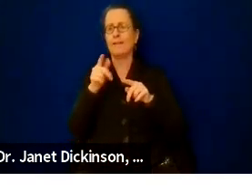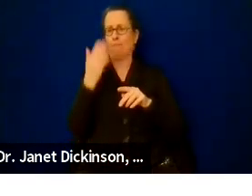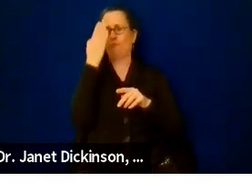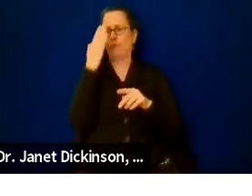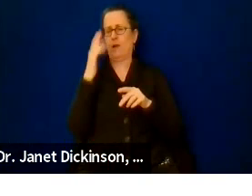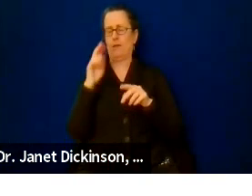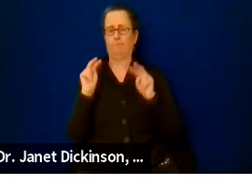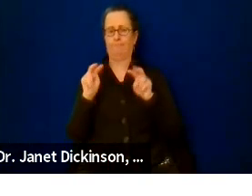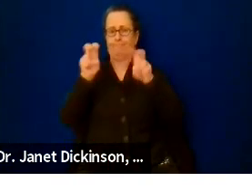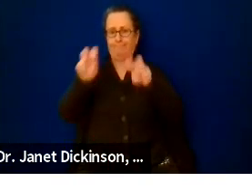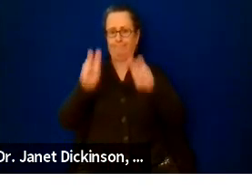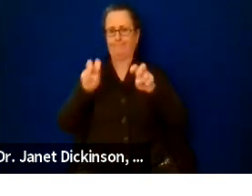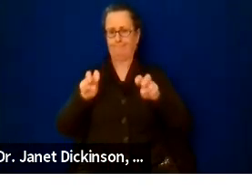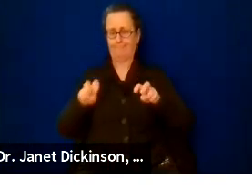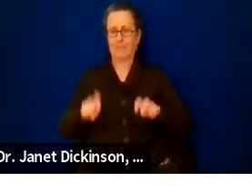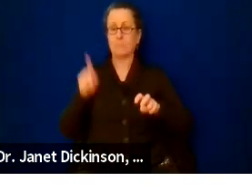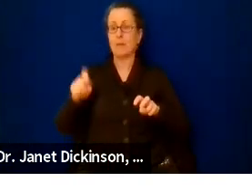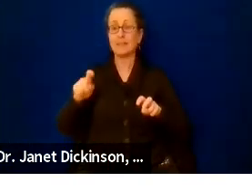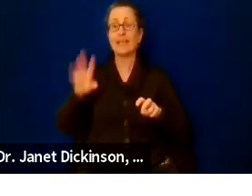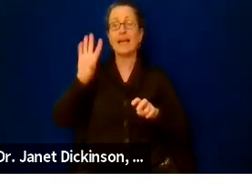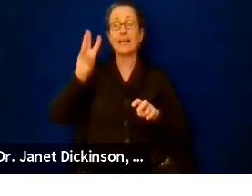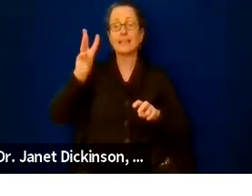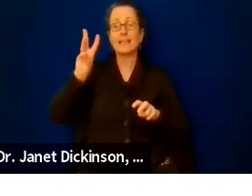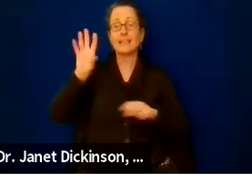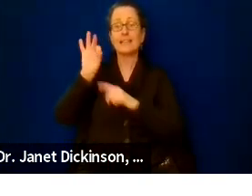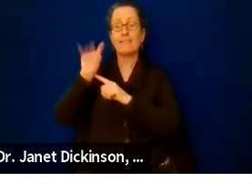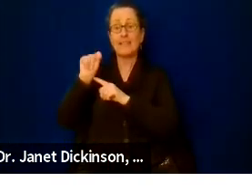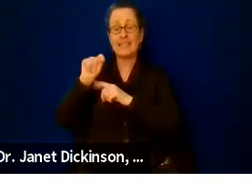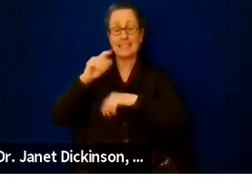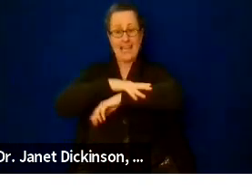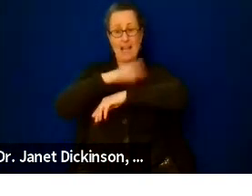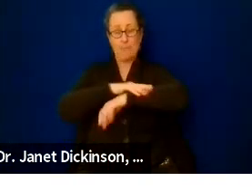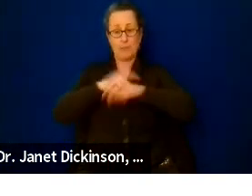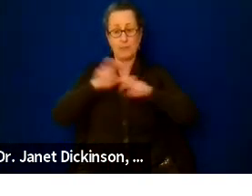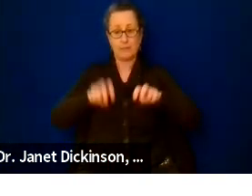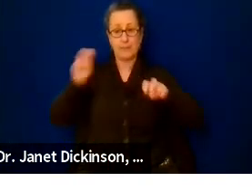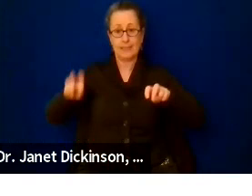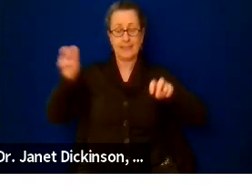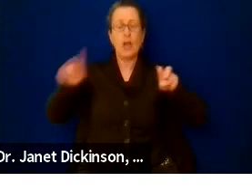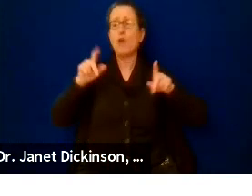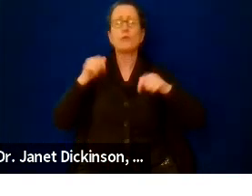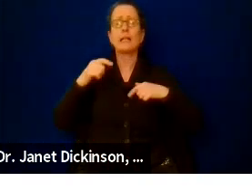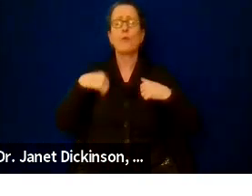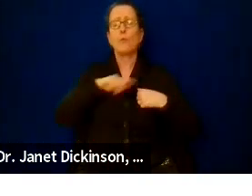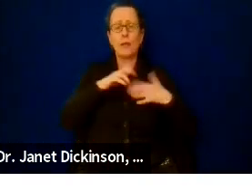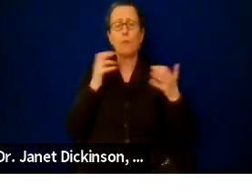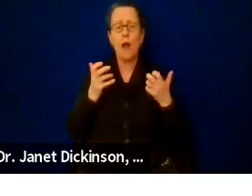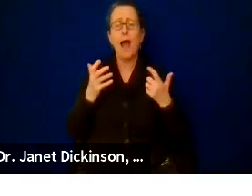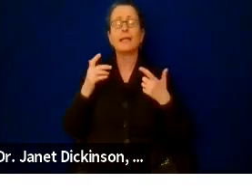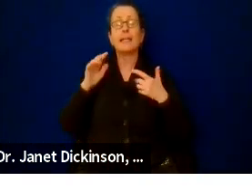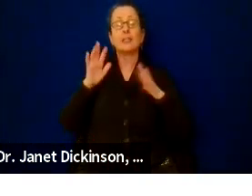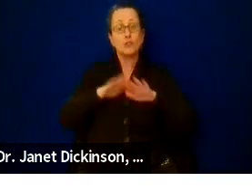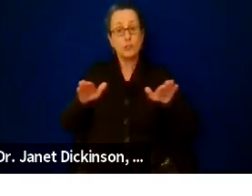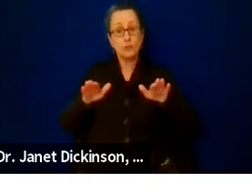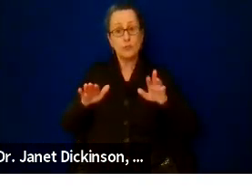not necessarily always translate to 6 feet of distance between desks, but we will not go any